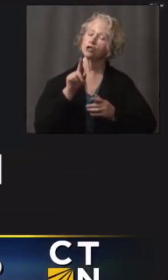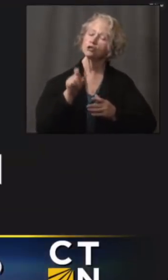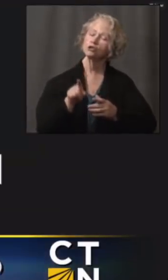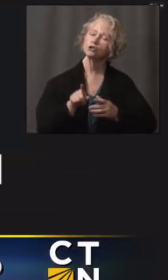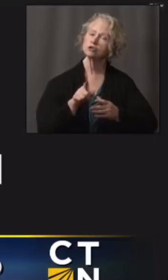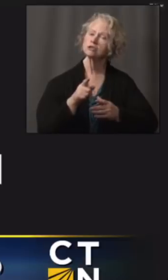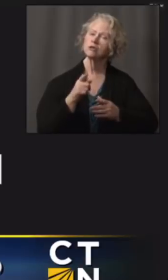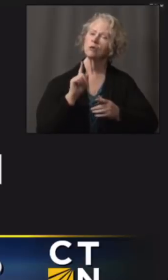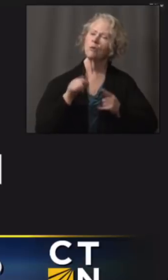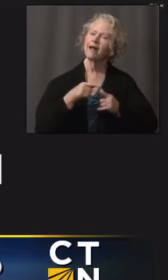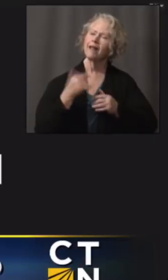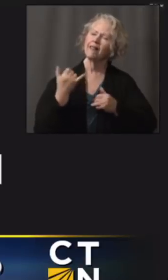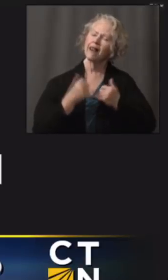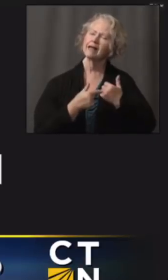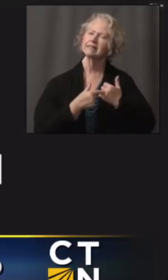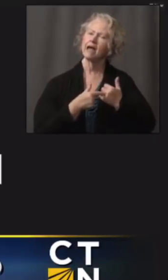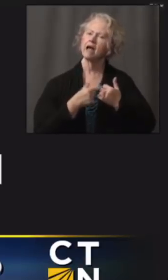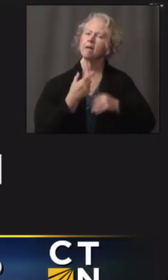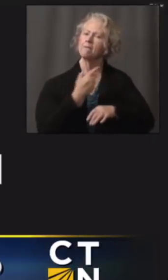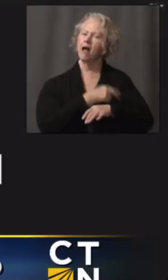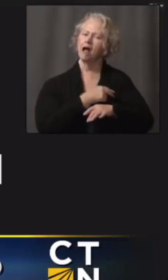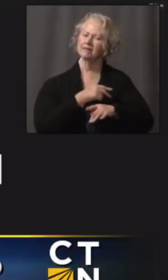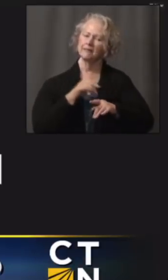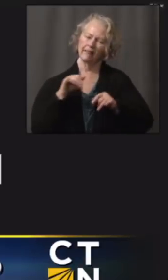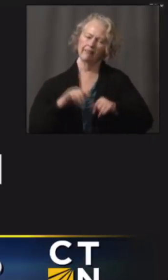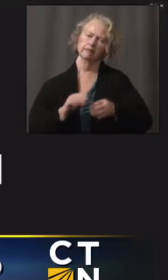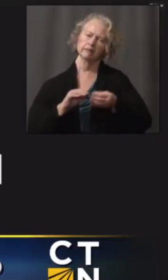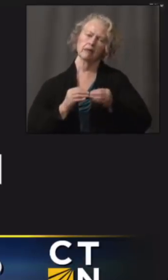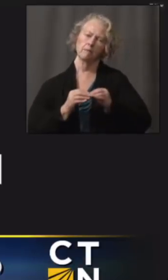time the hospitalizations were at this point?